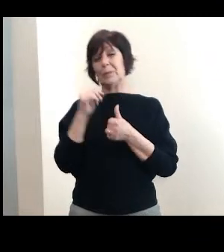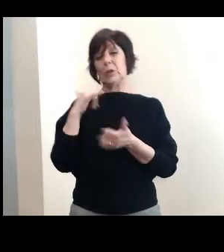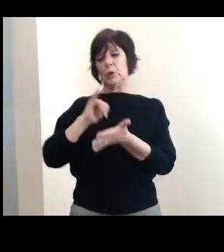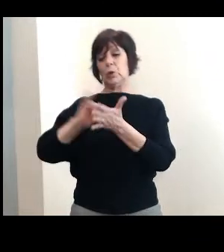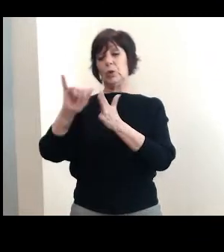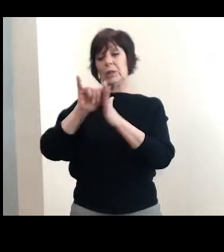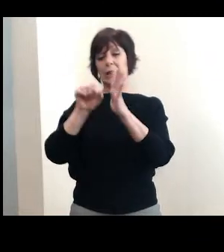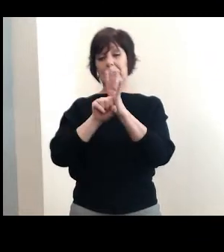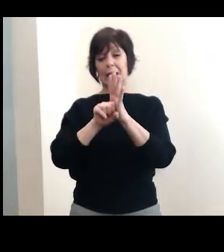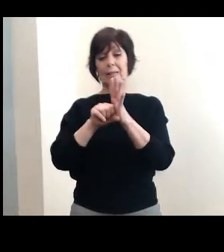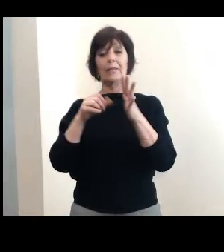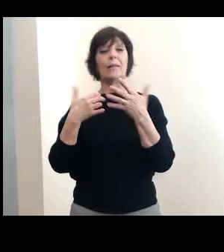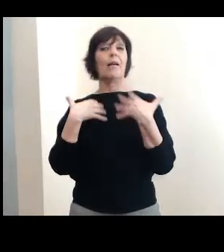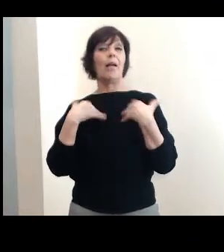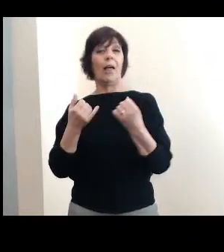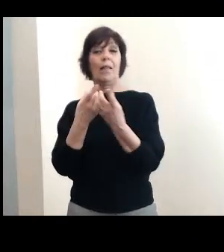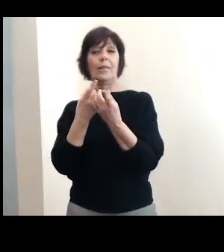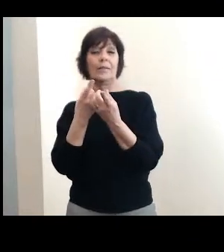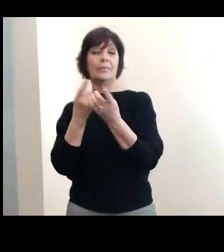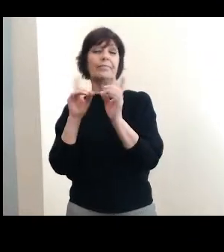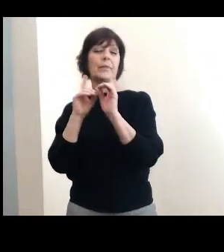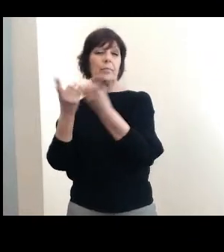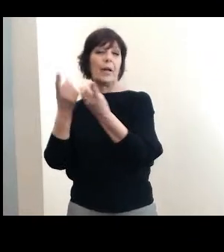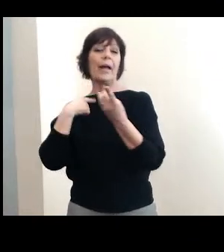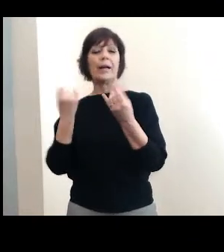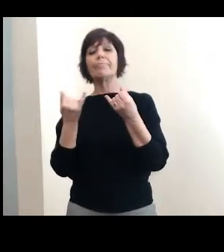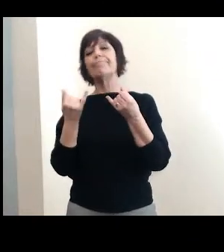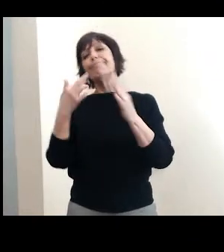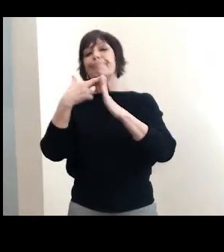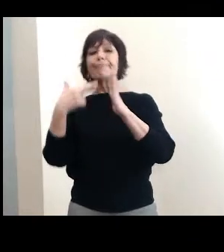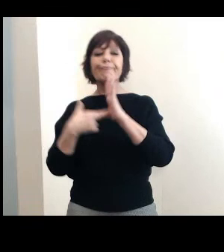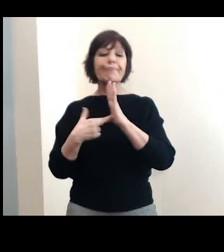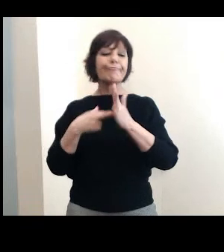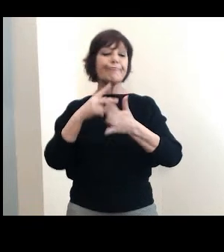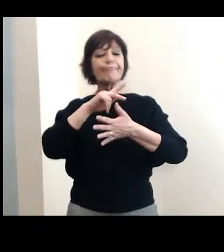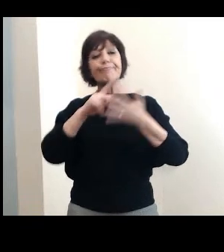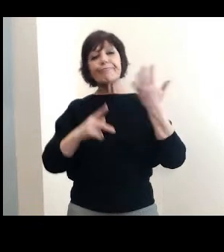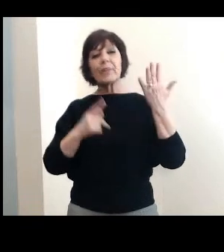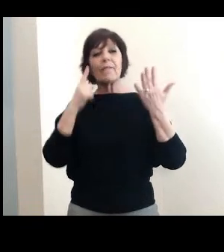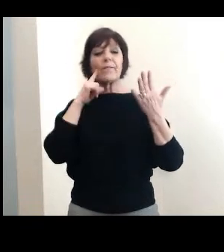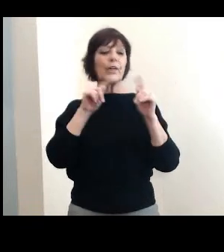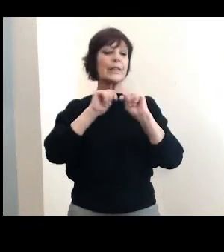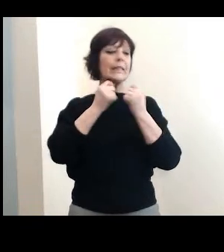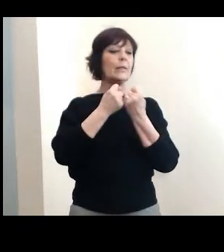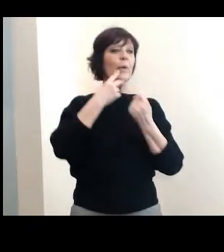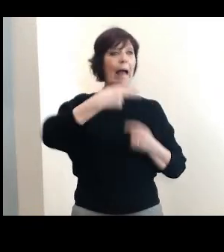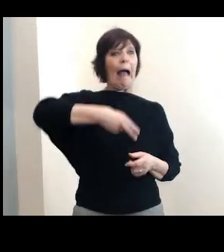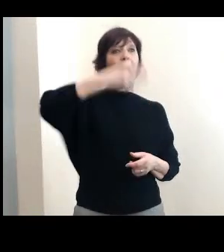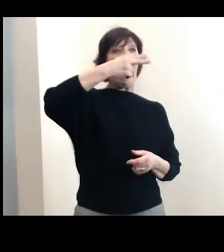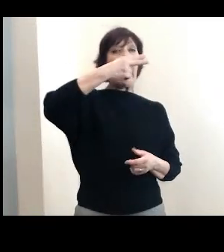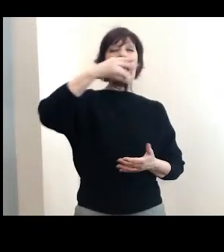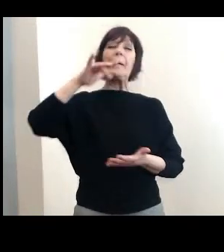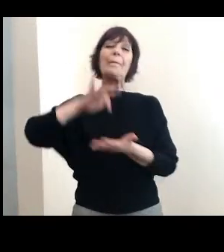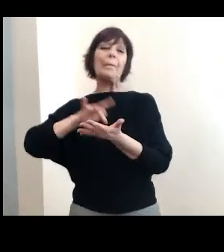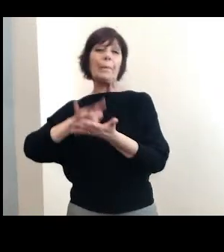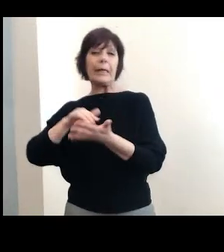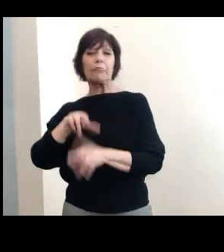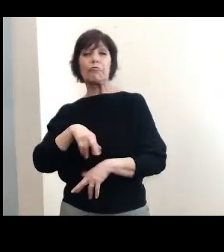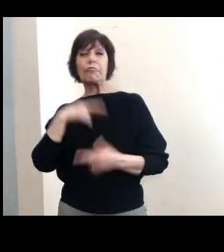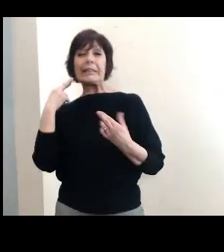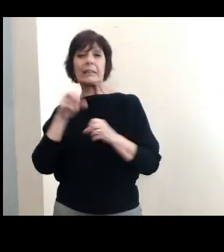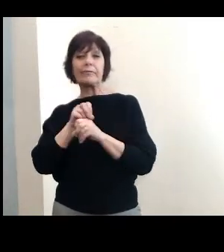State Health Department put out some guidance that teams that are categorized as high and medium risk for transmission